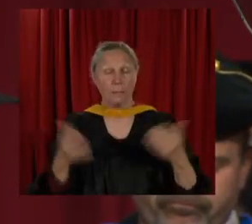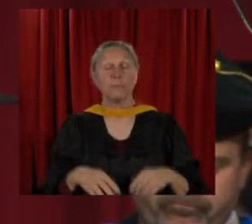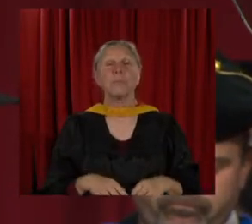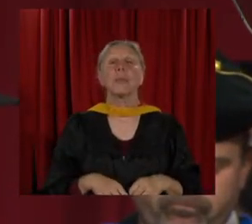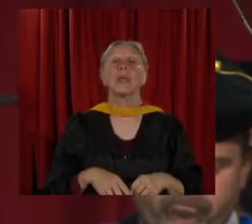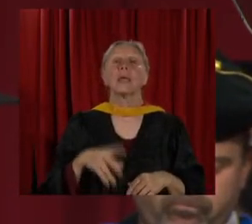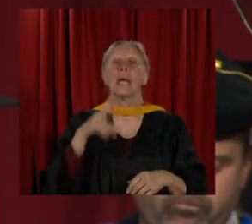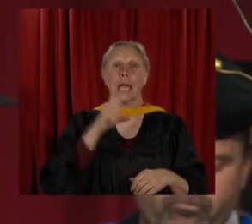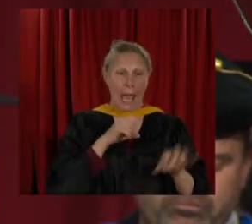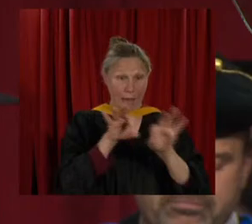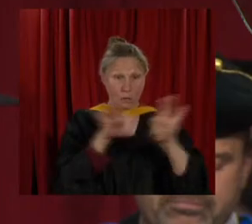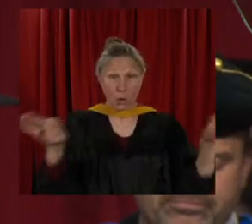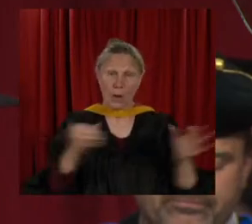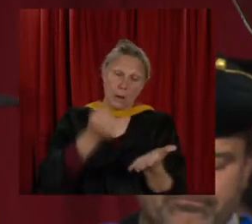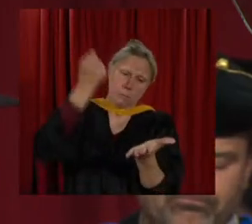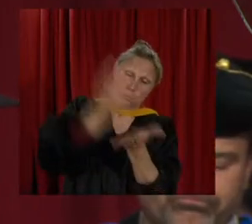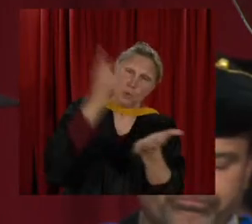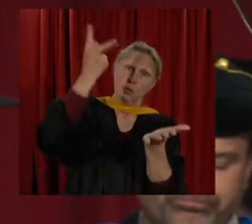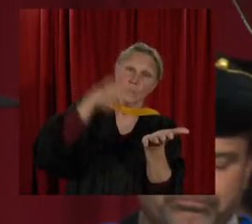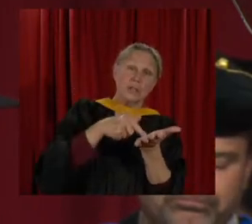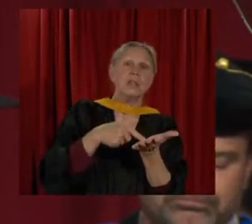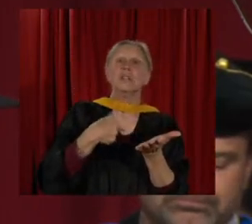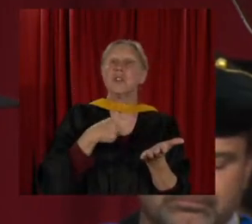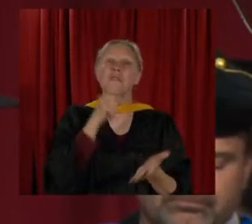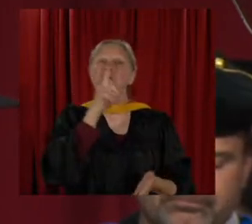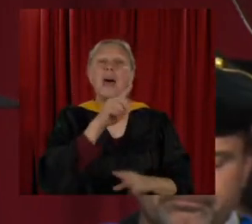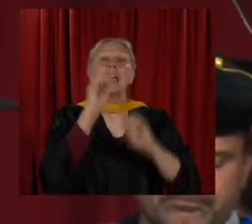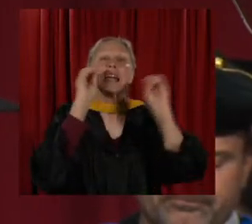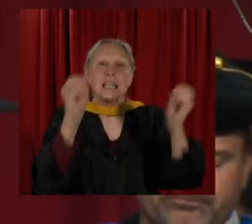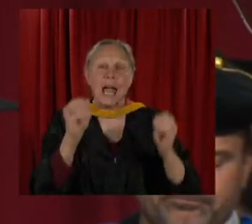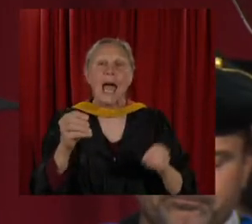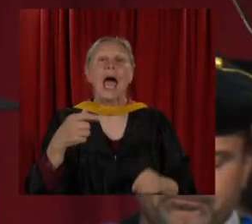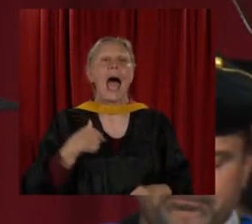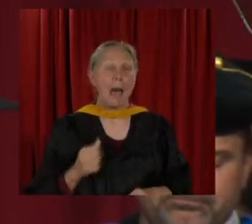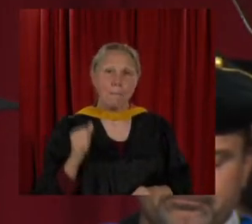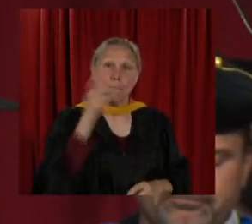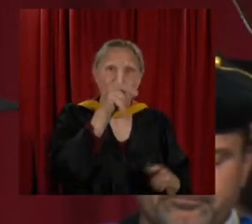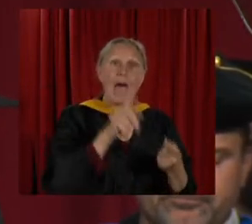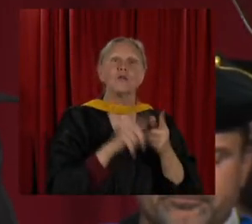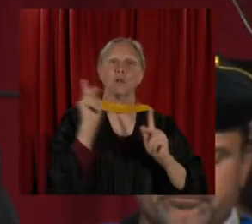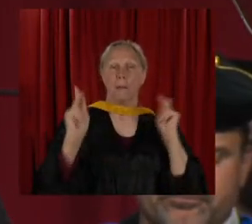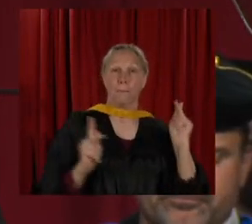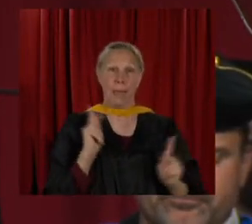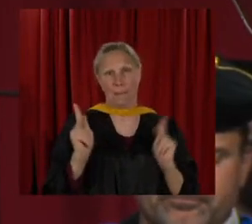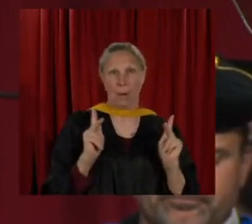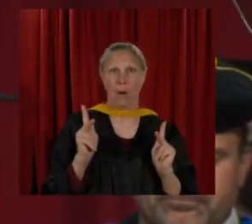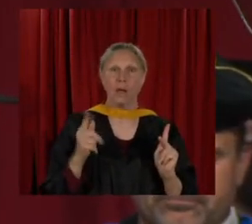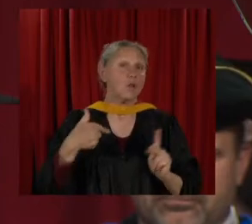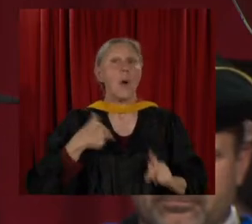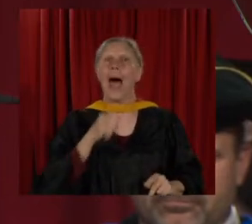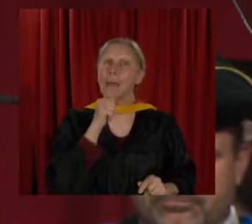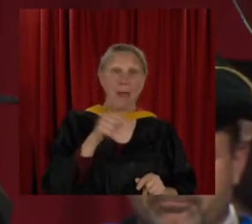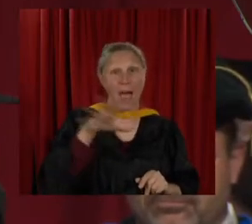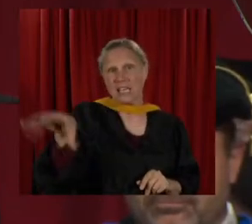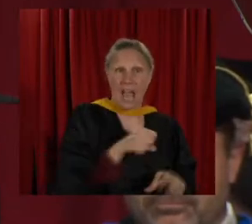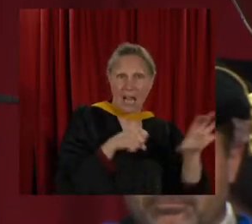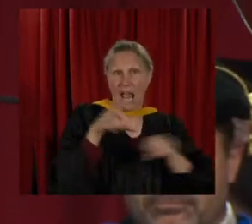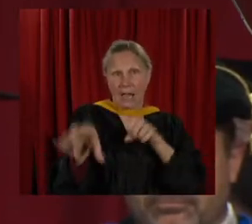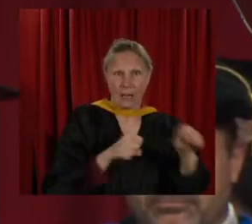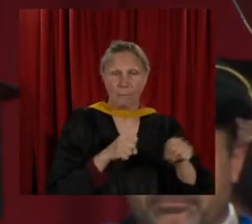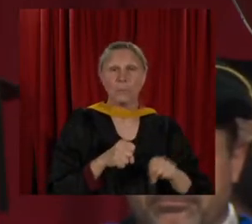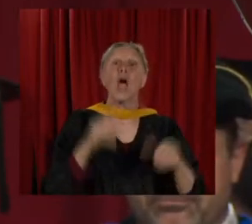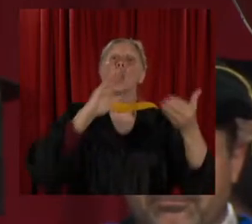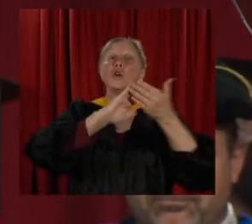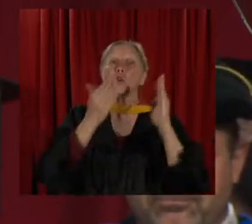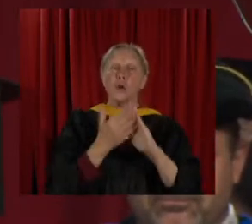Credentialed and degreed, so I'm not a faker. Giving back to my people, so I'm not a taker.